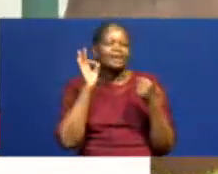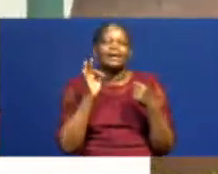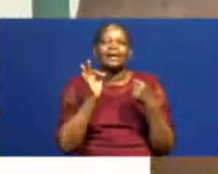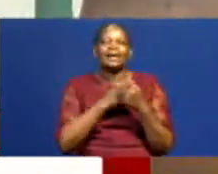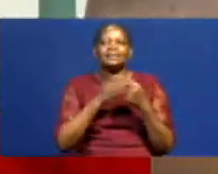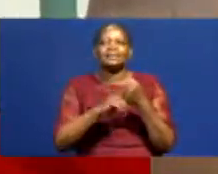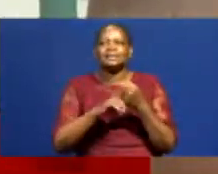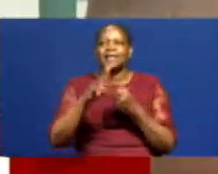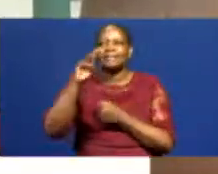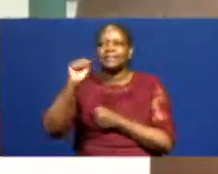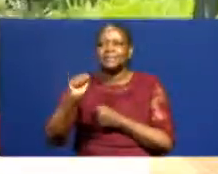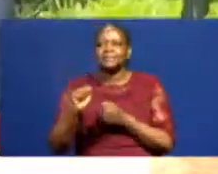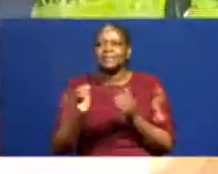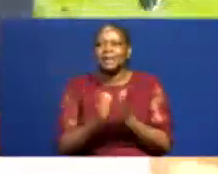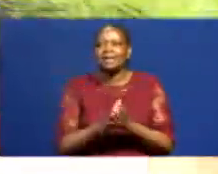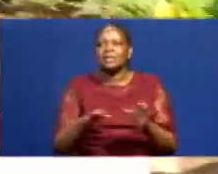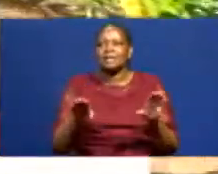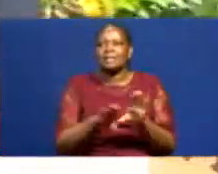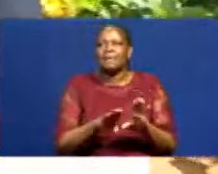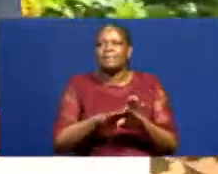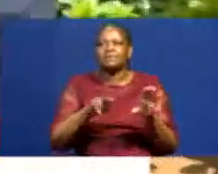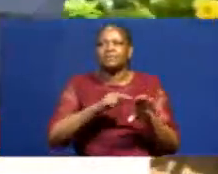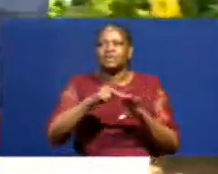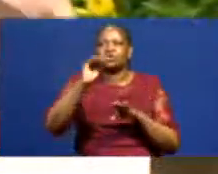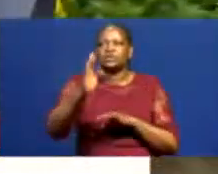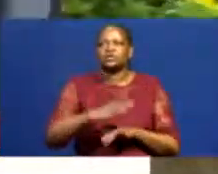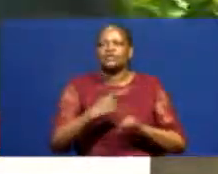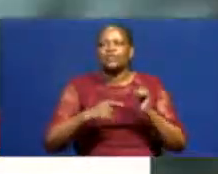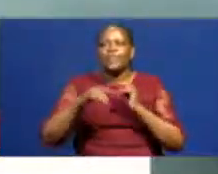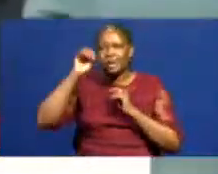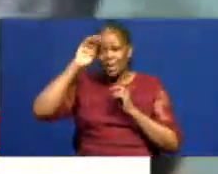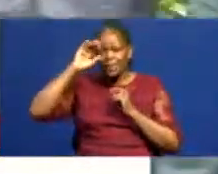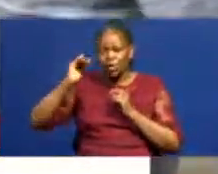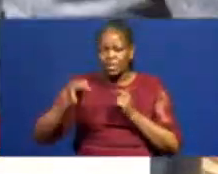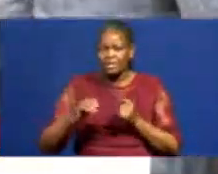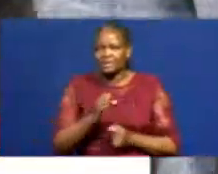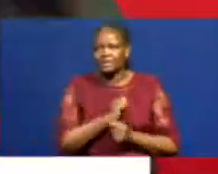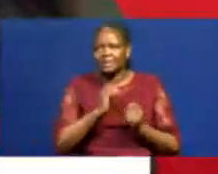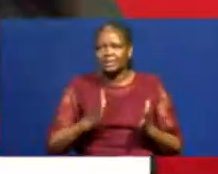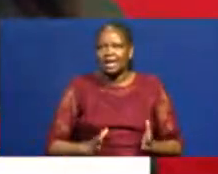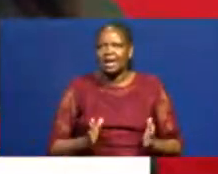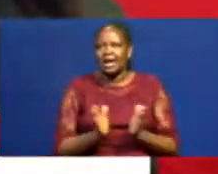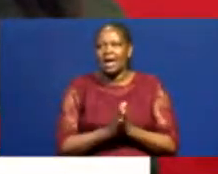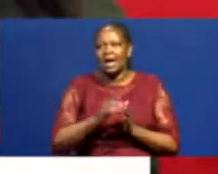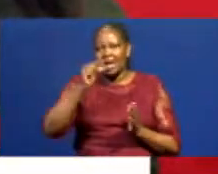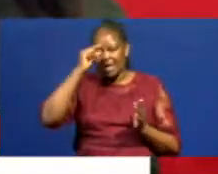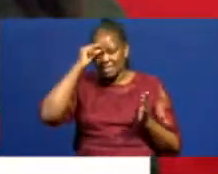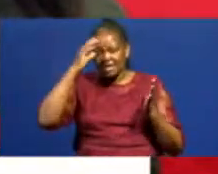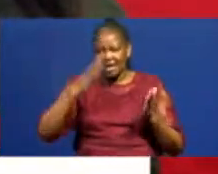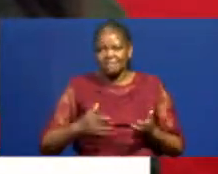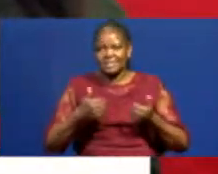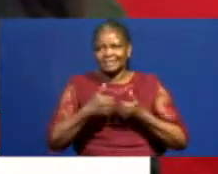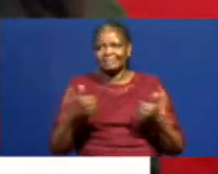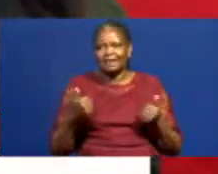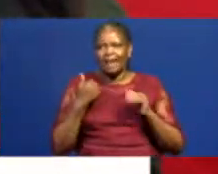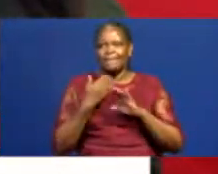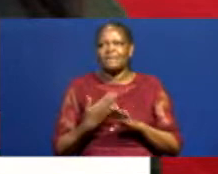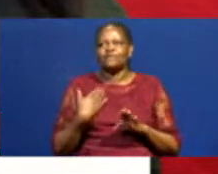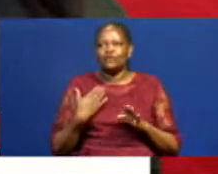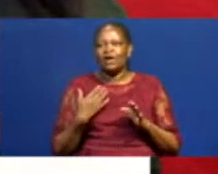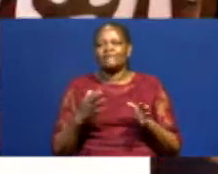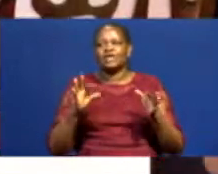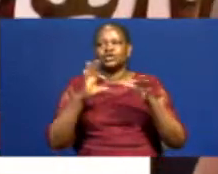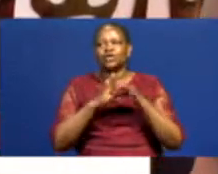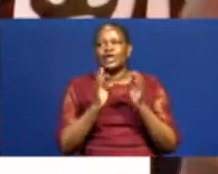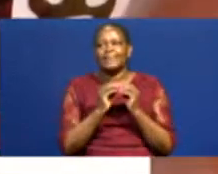MCAs, the members of the National Assembly drawn from the county, the senator and the governor separately, before convening a